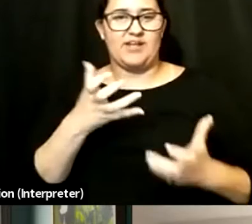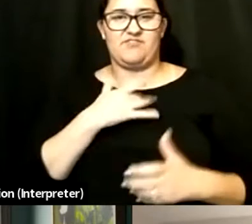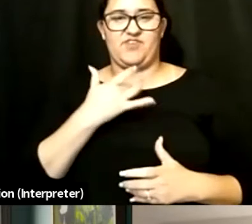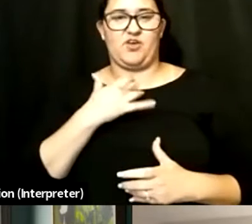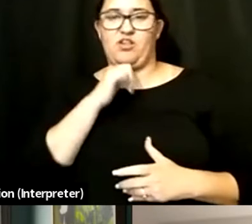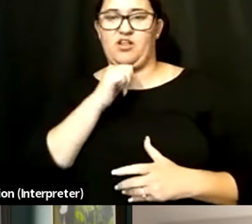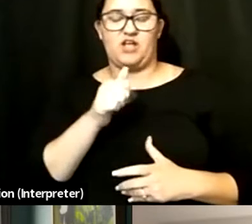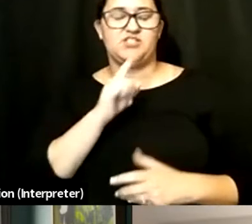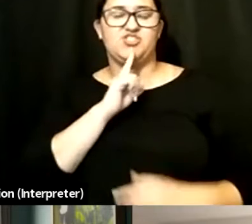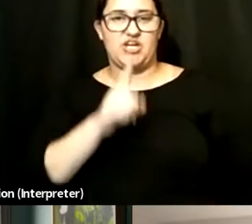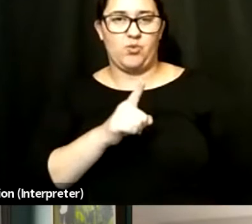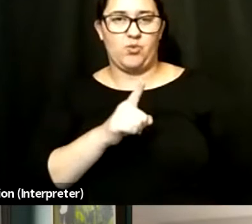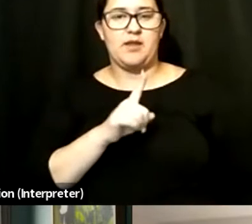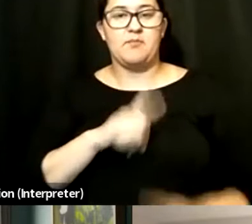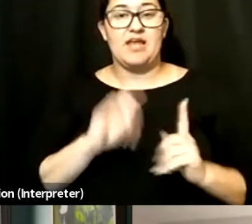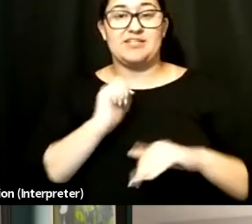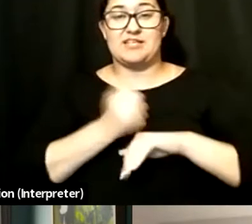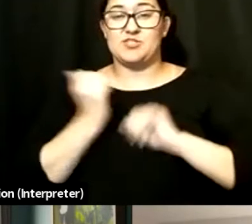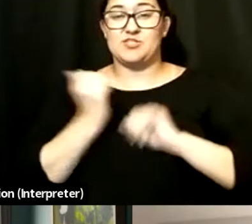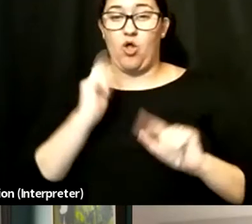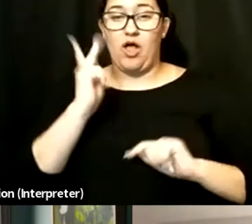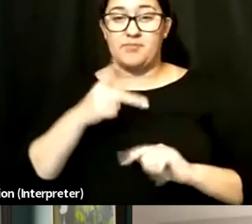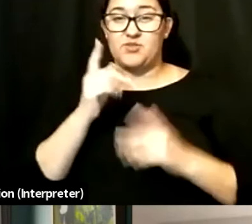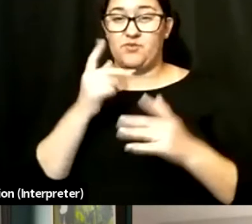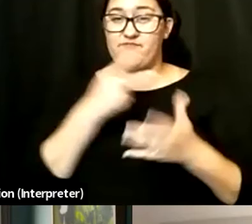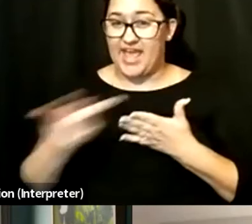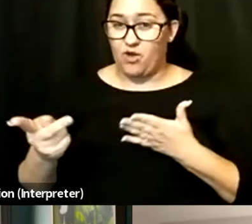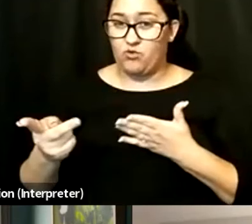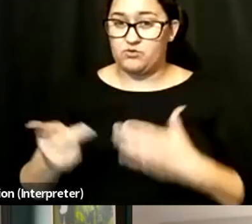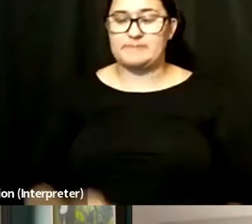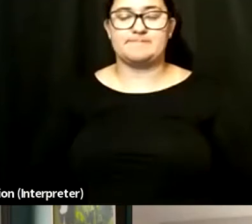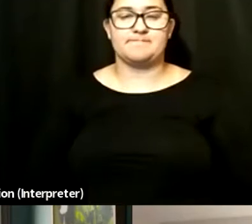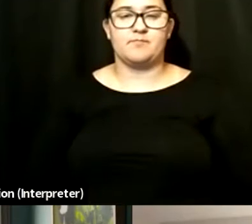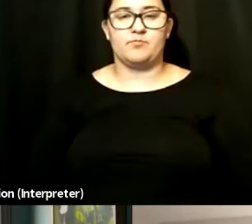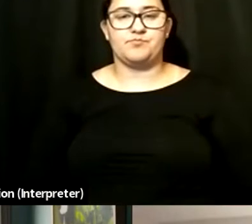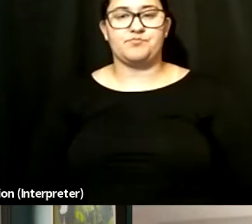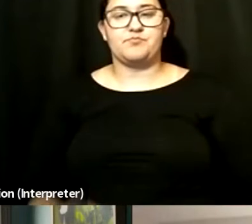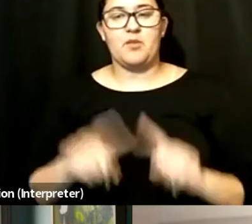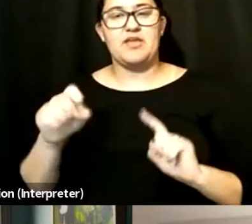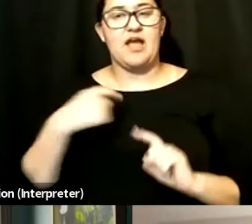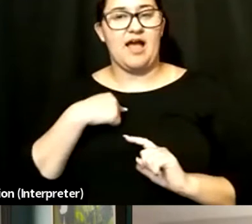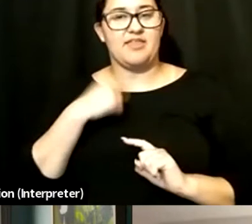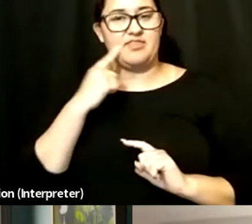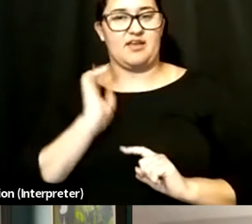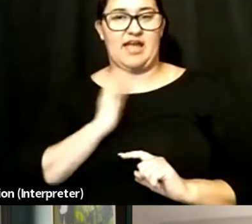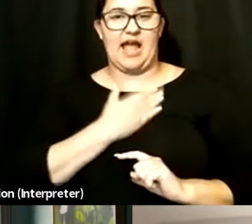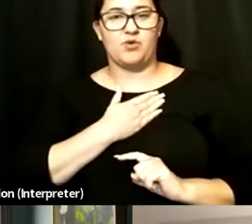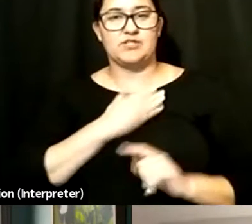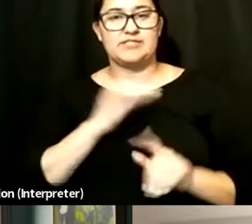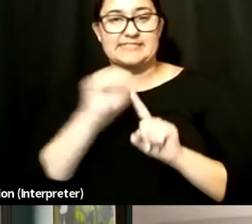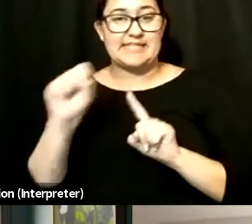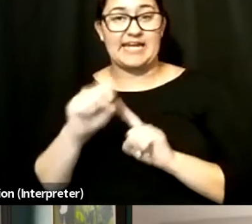and it sets us all up to fail to believe that we don't still struggle with these things. But yeah, I think that our society, disabled